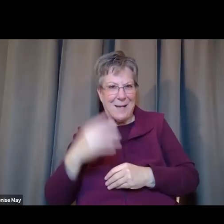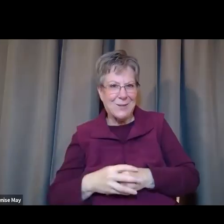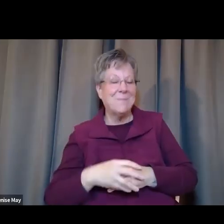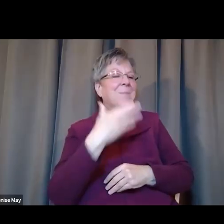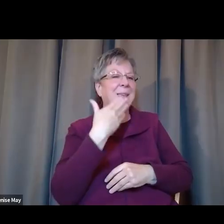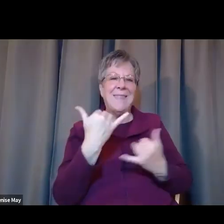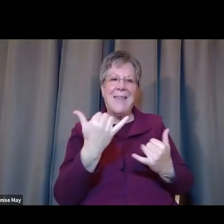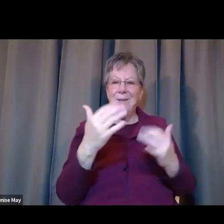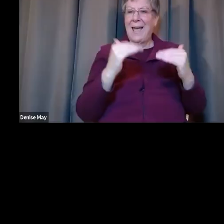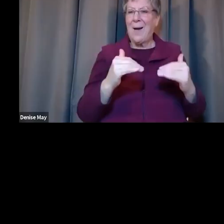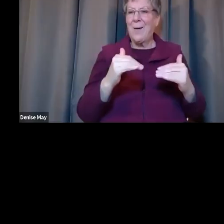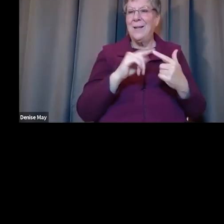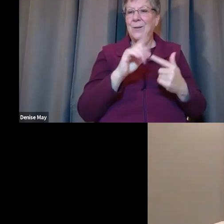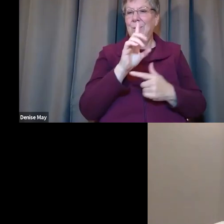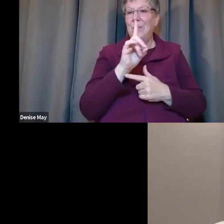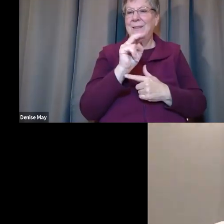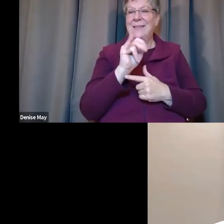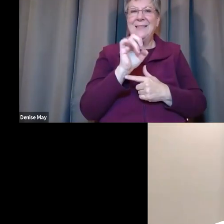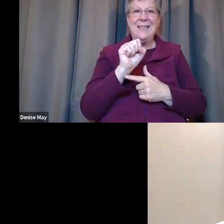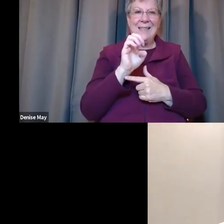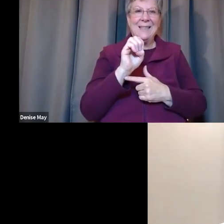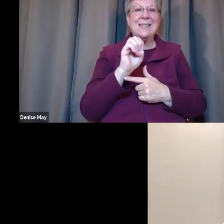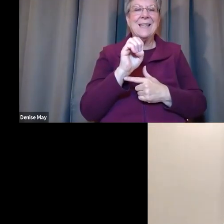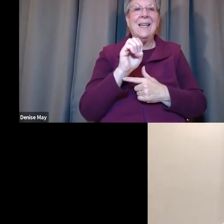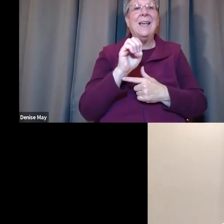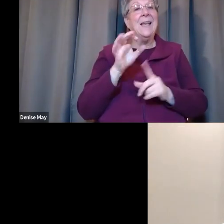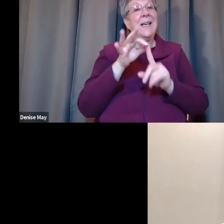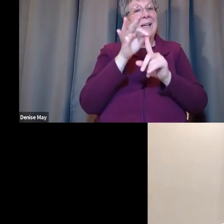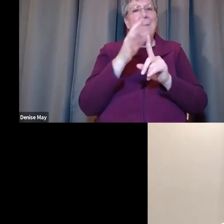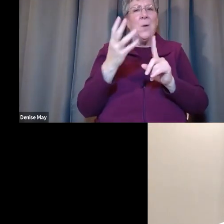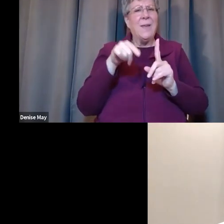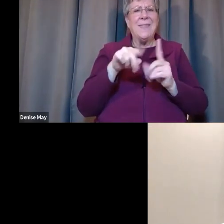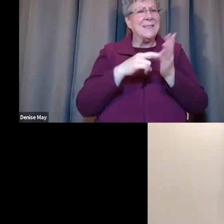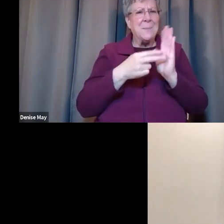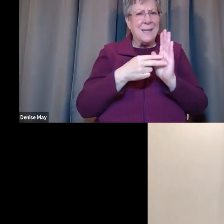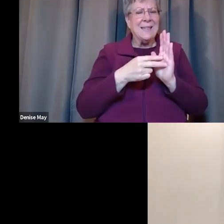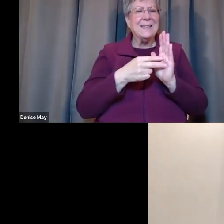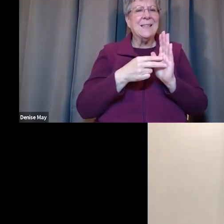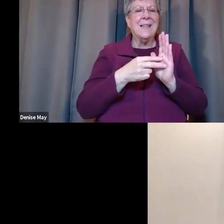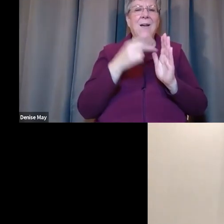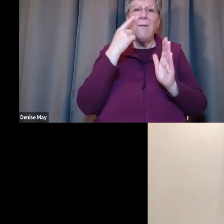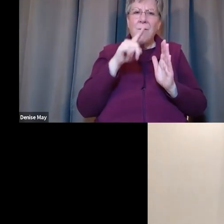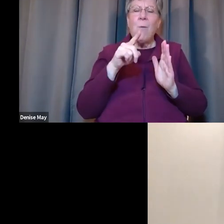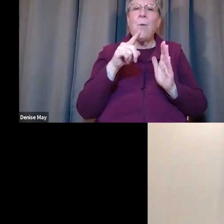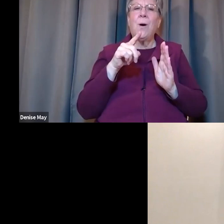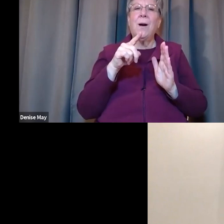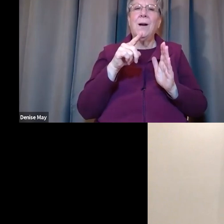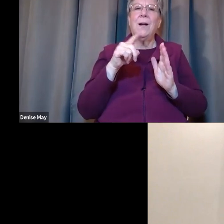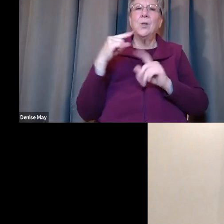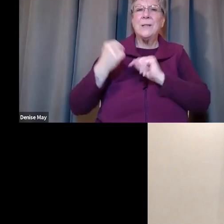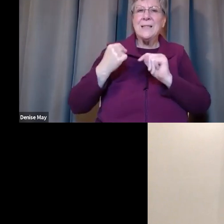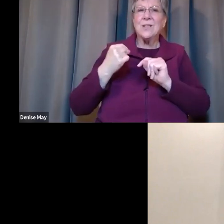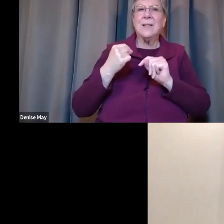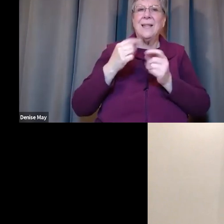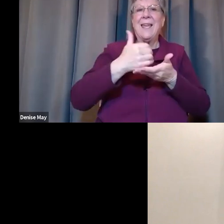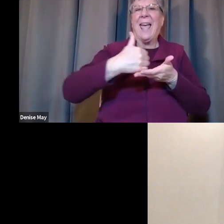turn to you, Denise, and in particular, what this might mean, these debates might mean for traditionally excluded